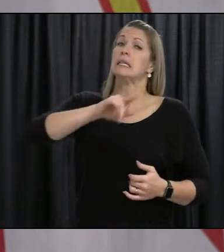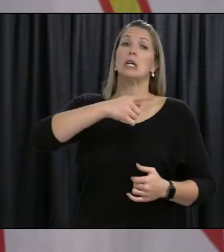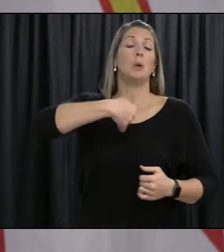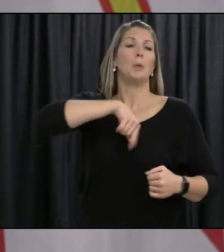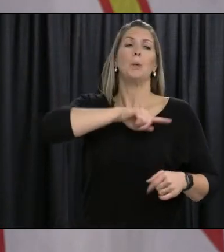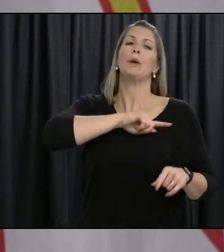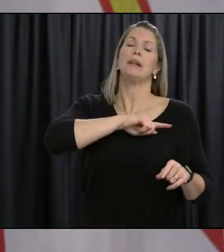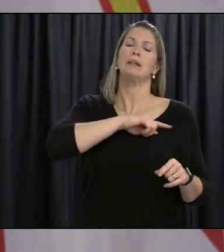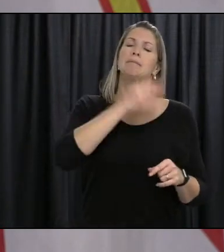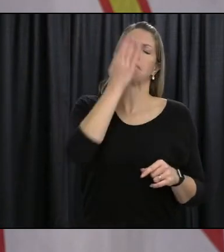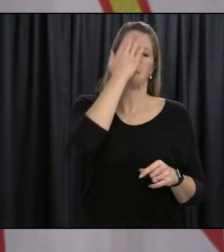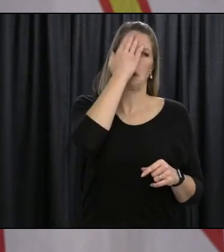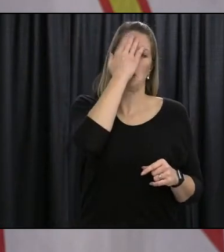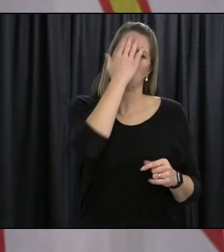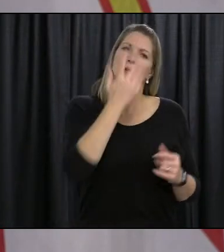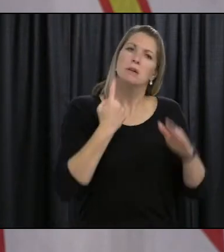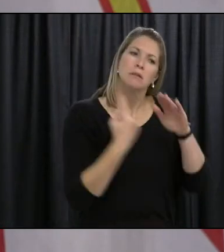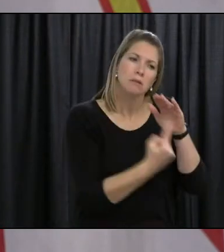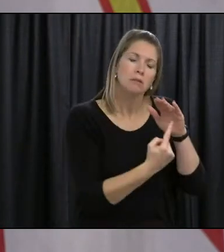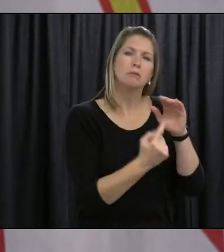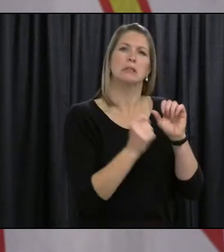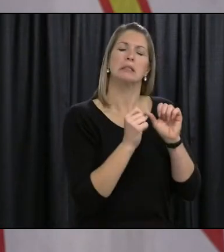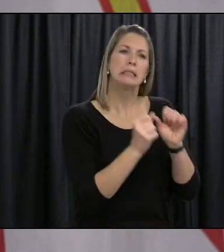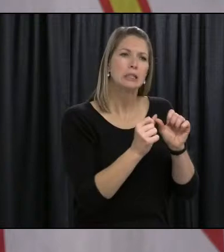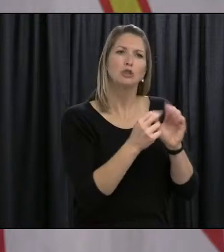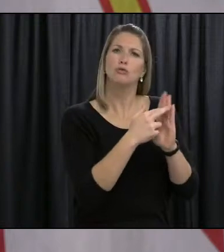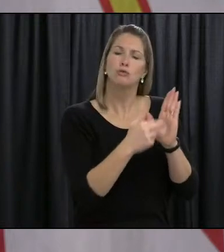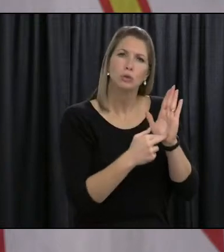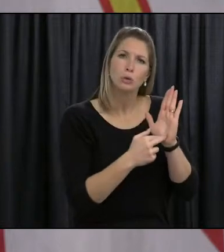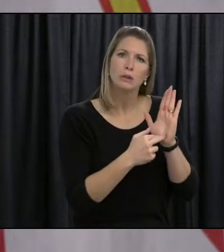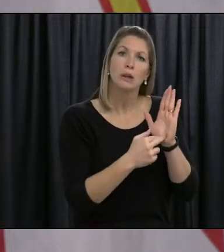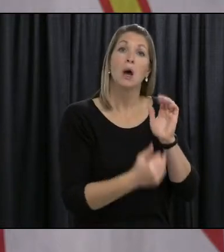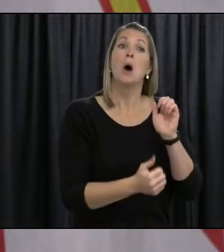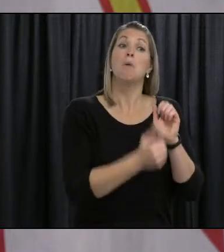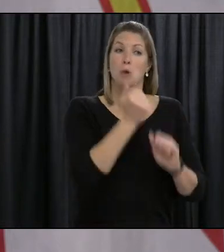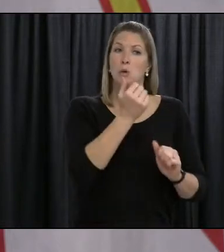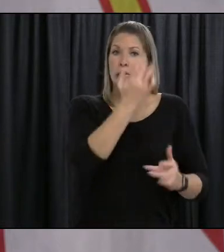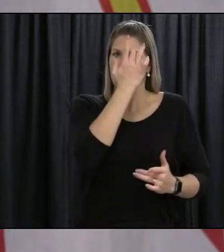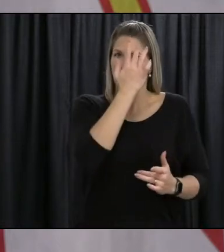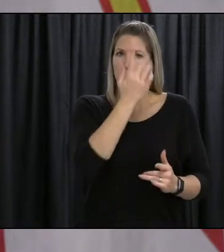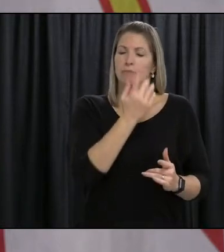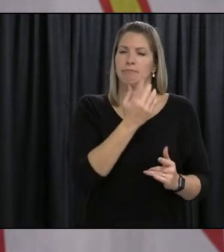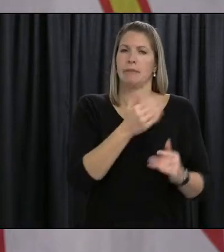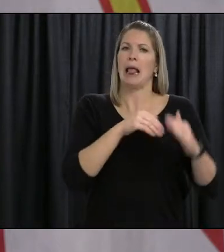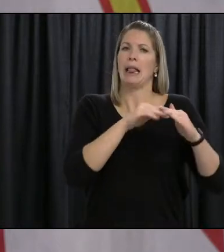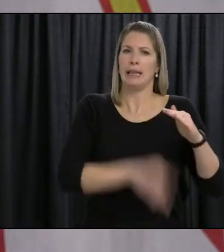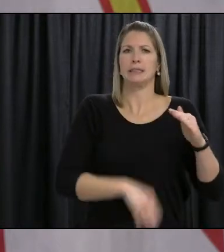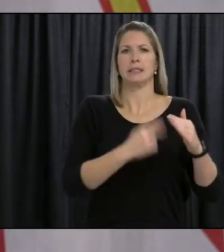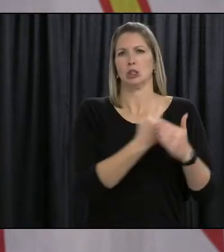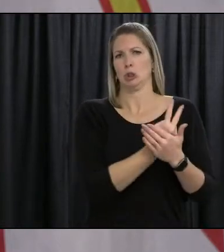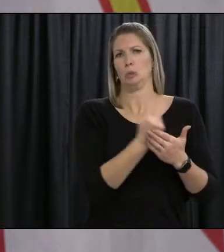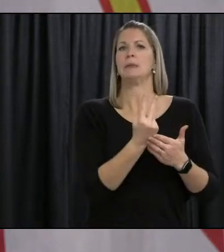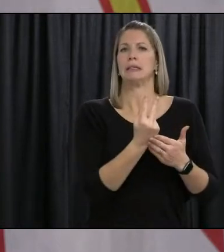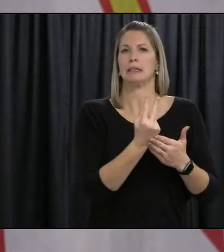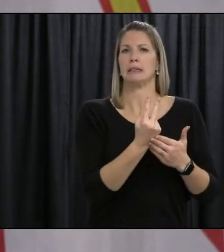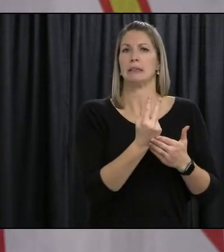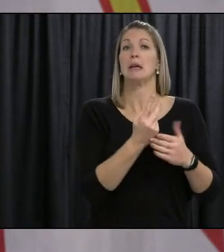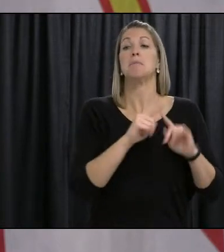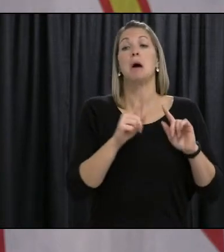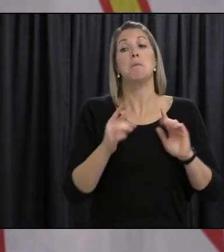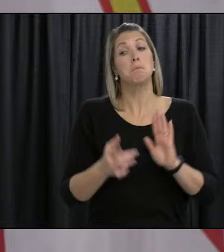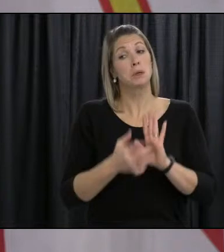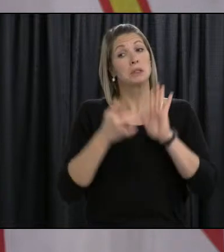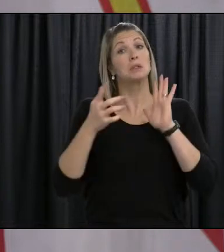vast majority of cases will present within 14 days, but you will have the occasional case that will be outside of